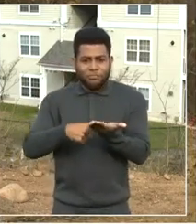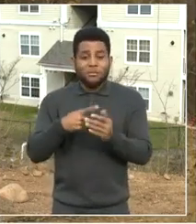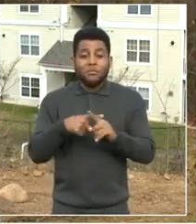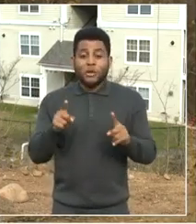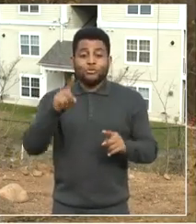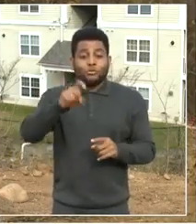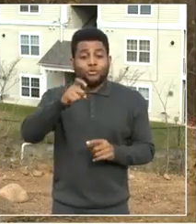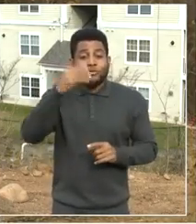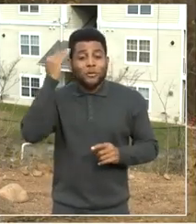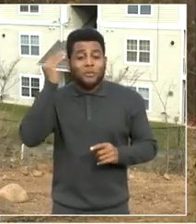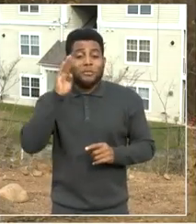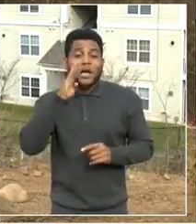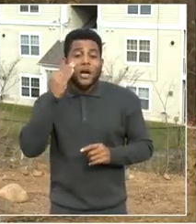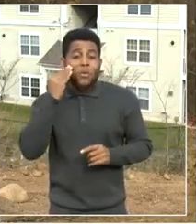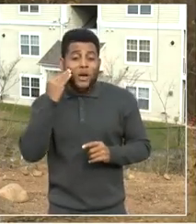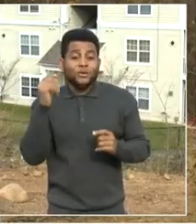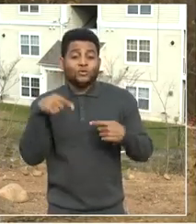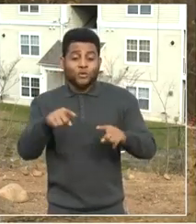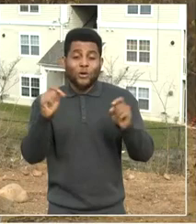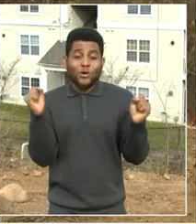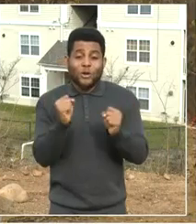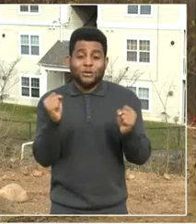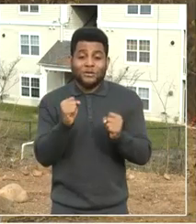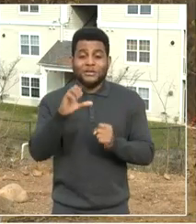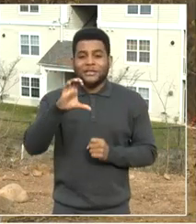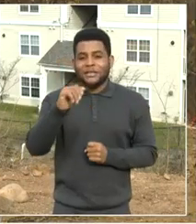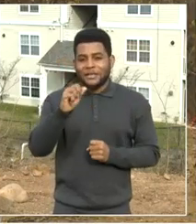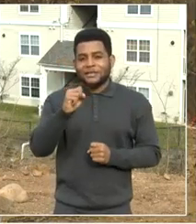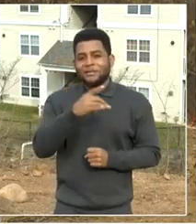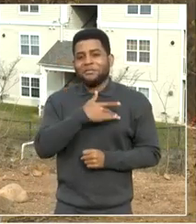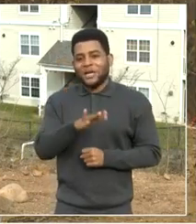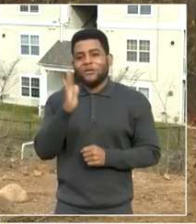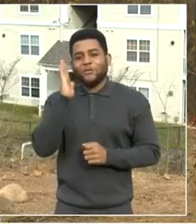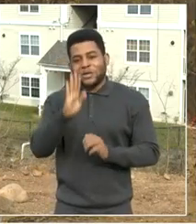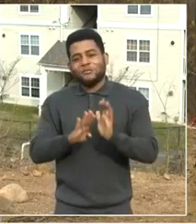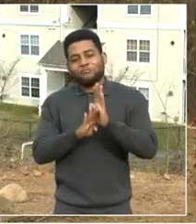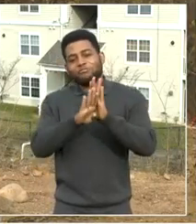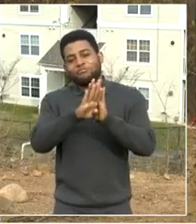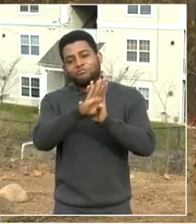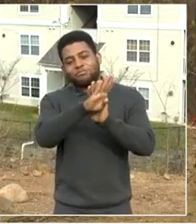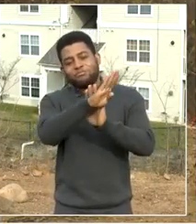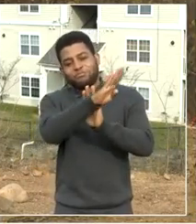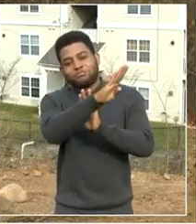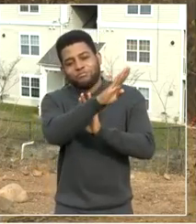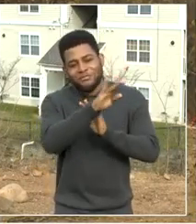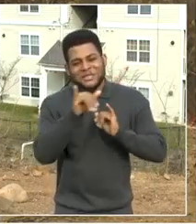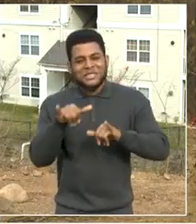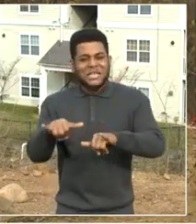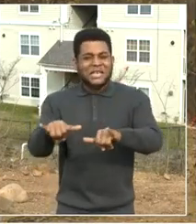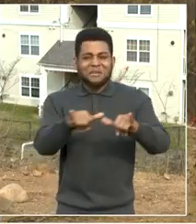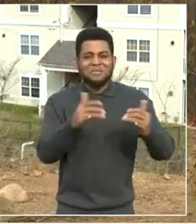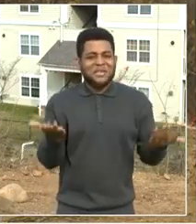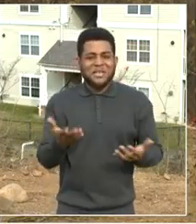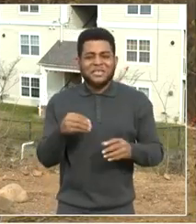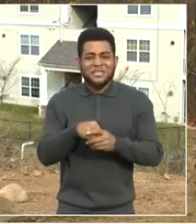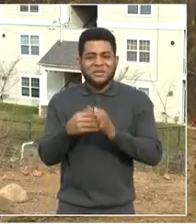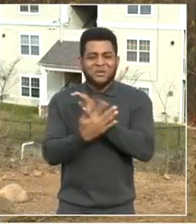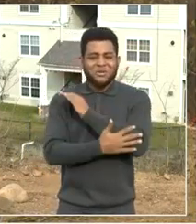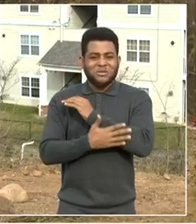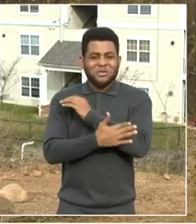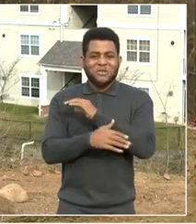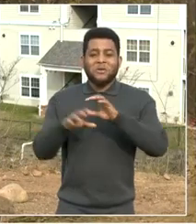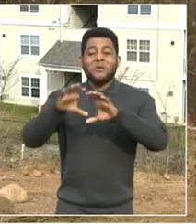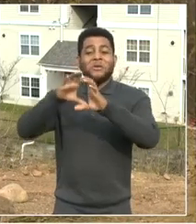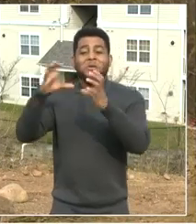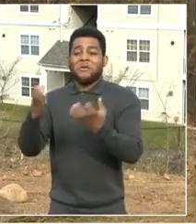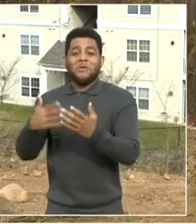up. They're going up across the country and they're going up in places in the world. What's new is that we have a